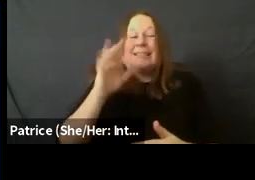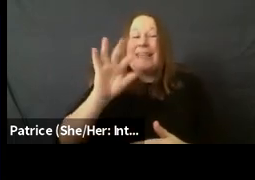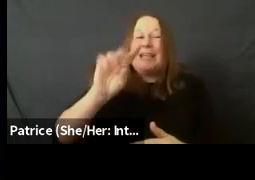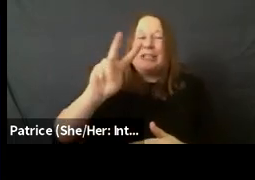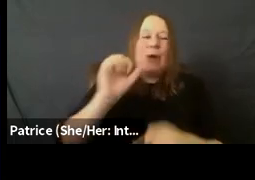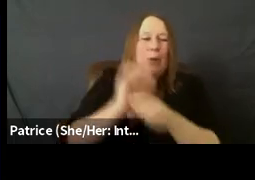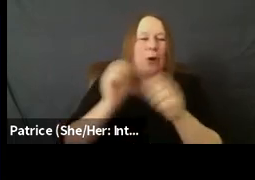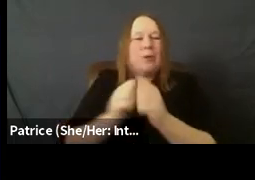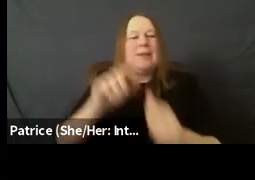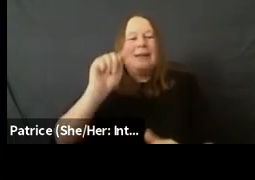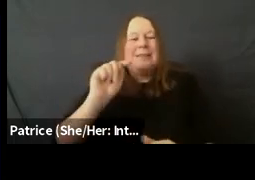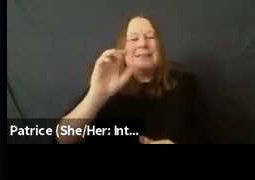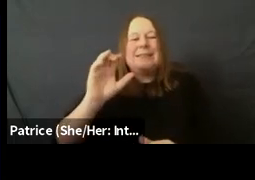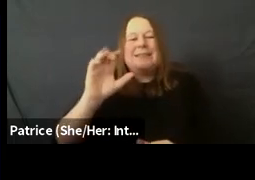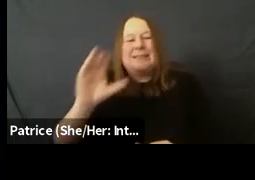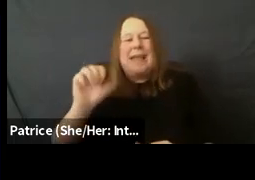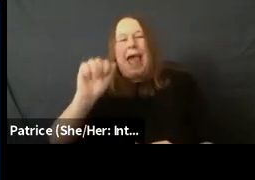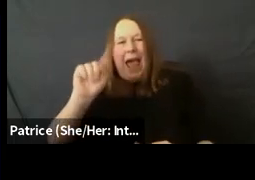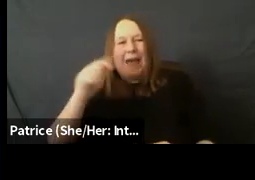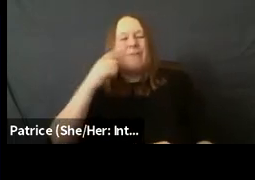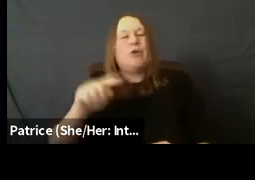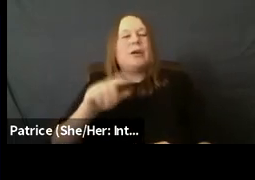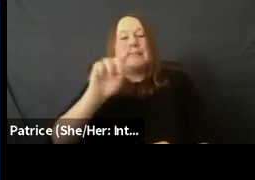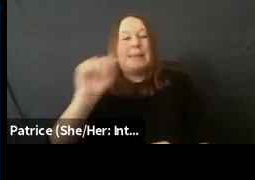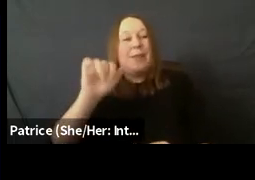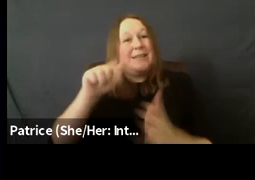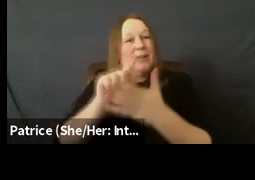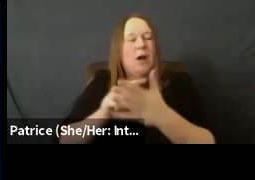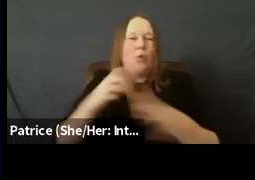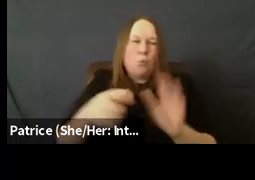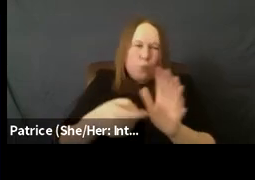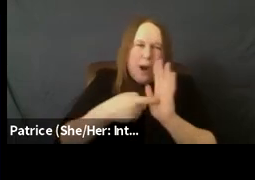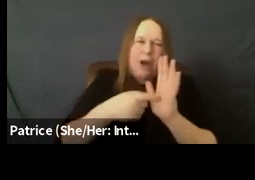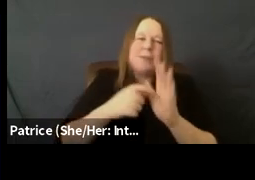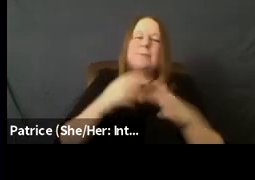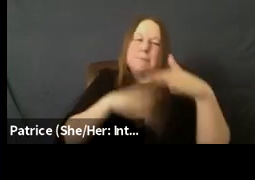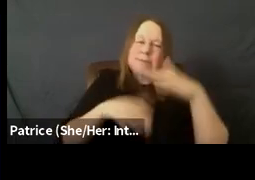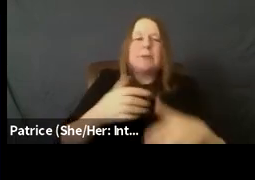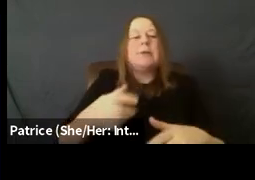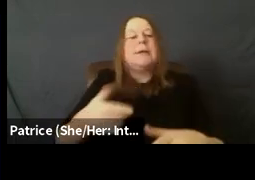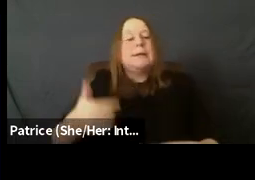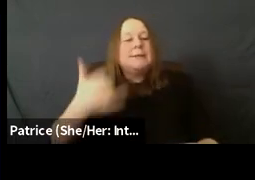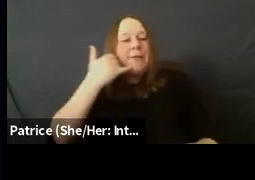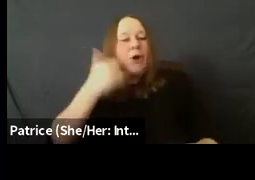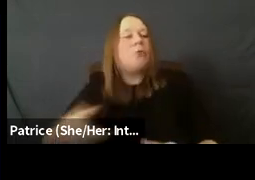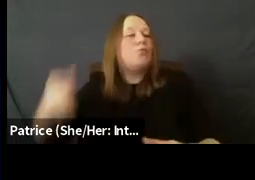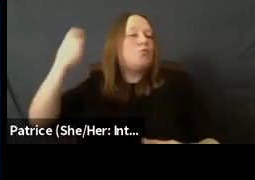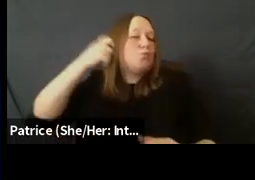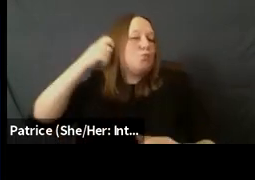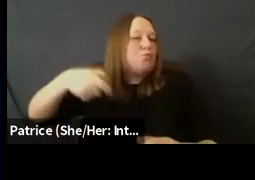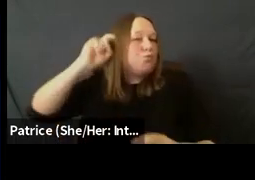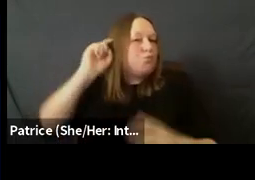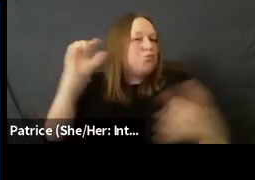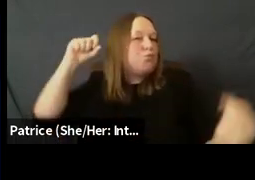the Telecommunications Act for the disabled. This law required that essential telephones be hearing aid compatible.